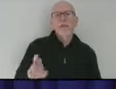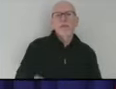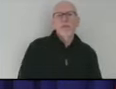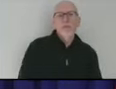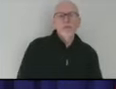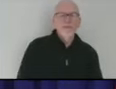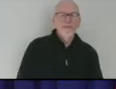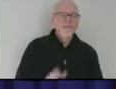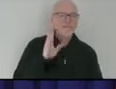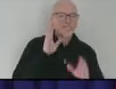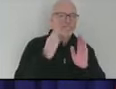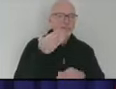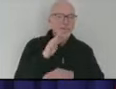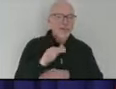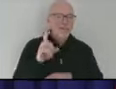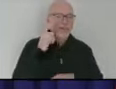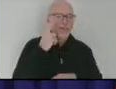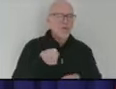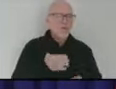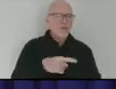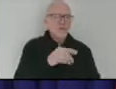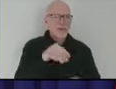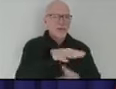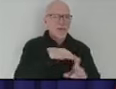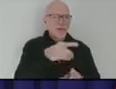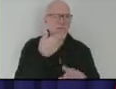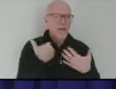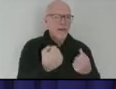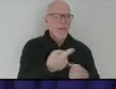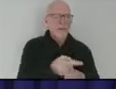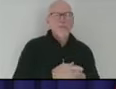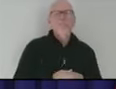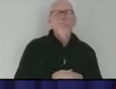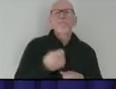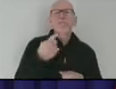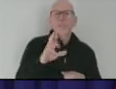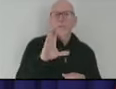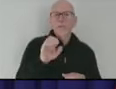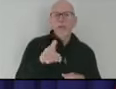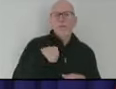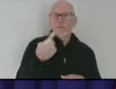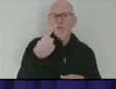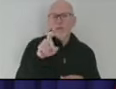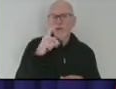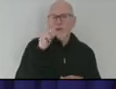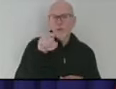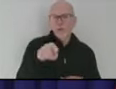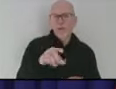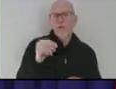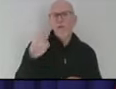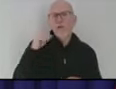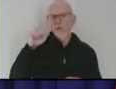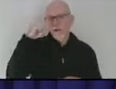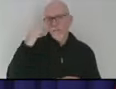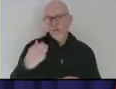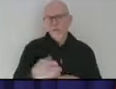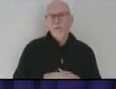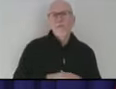Hello, good afternoon, and Governor, I wish you and those around you better health. Dr. Box, I had one question for you and then one for the governor after